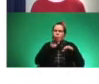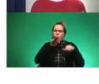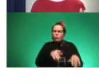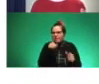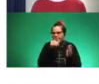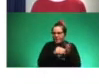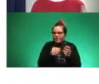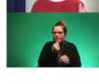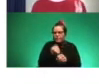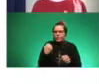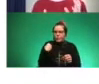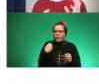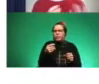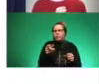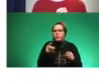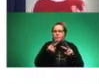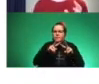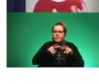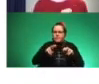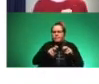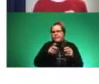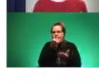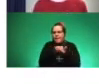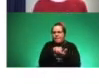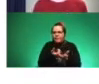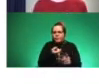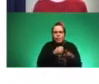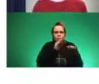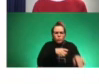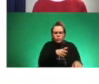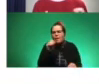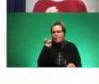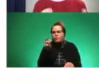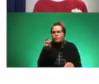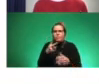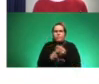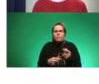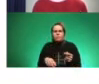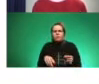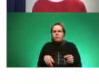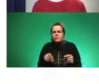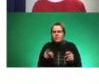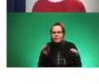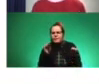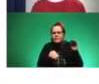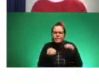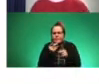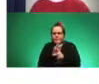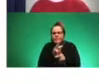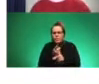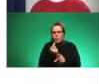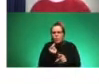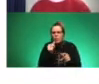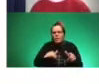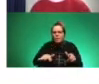ago. And so we look at that evidence as well and those sediments to piece back together what we think the landscape was